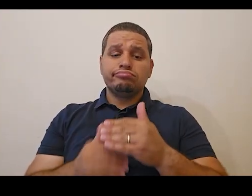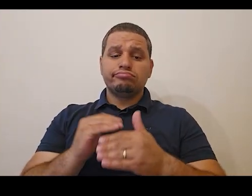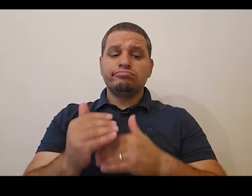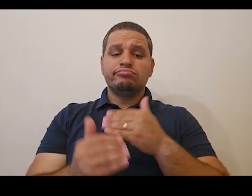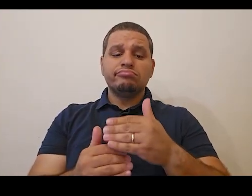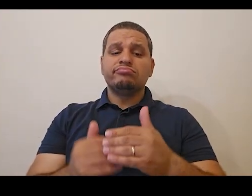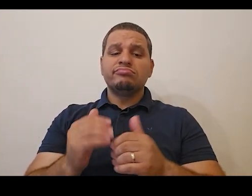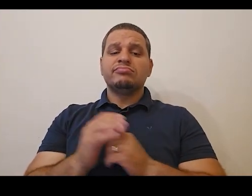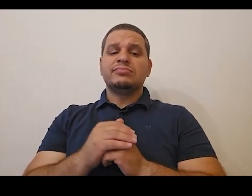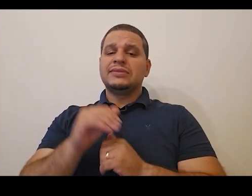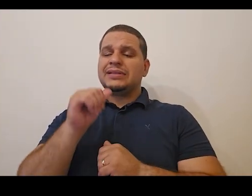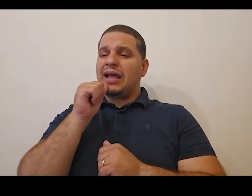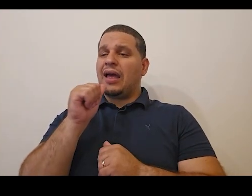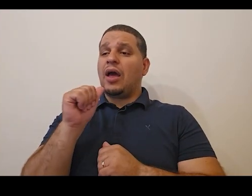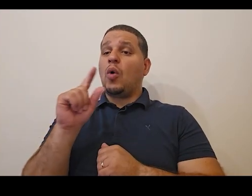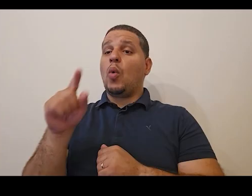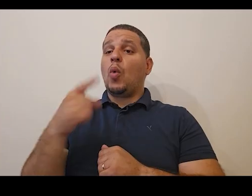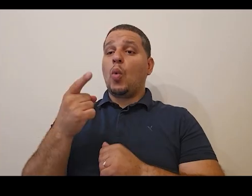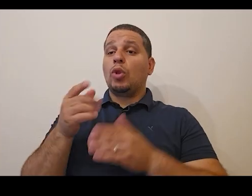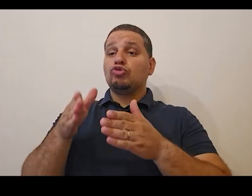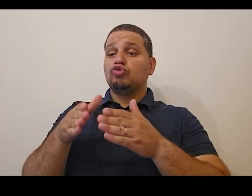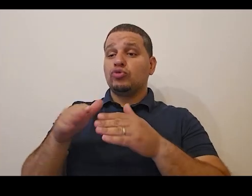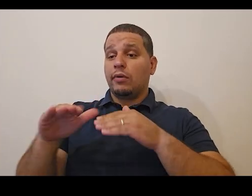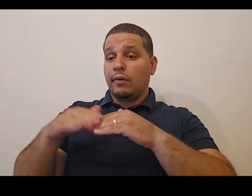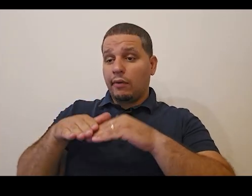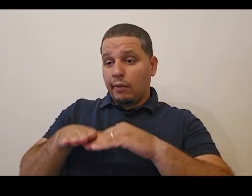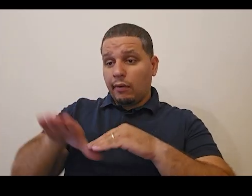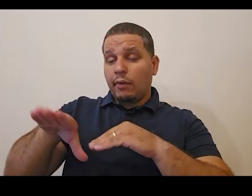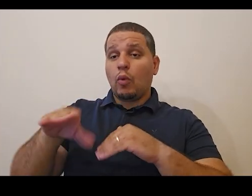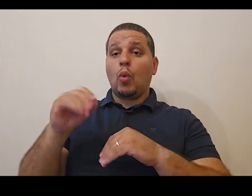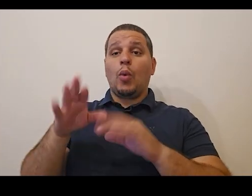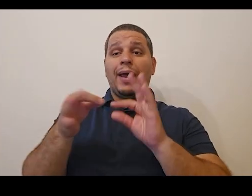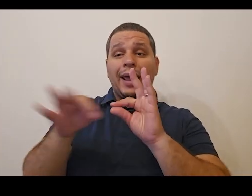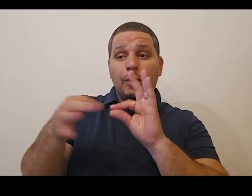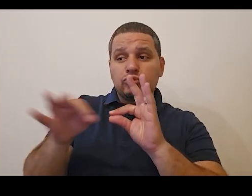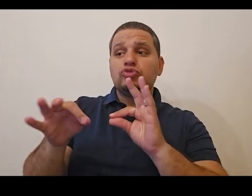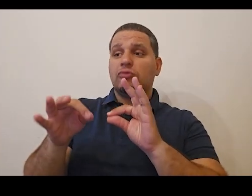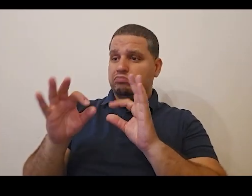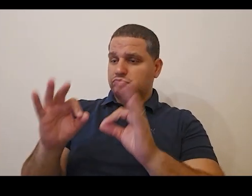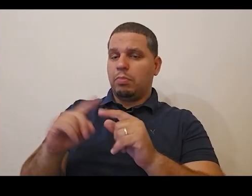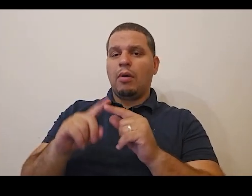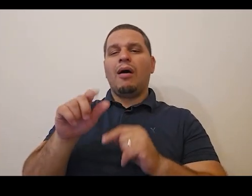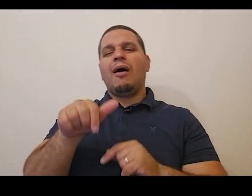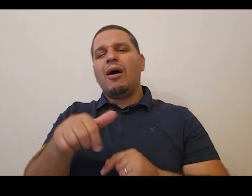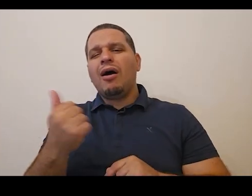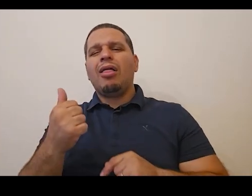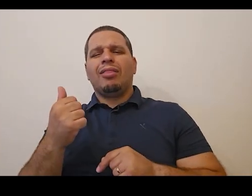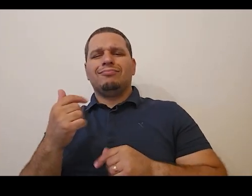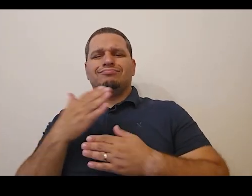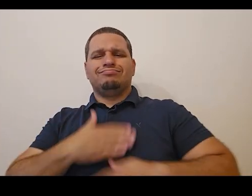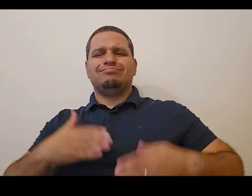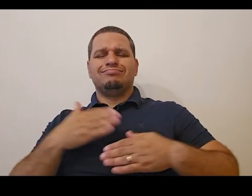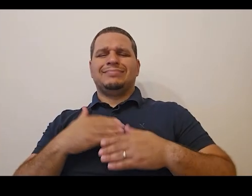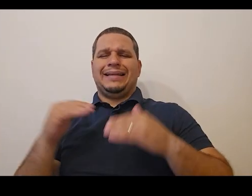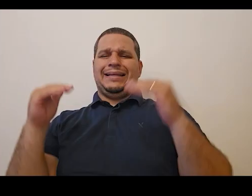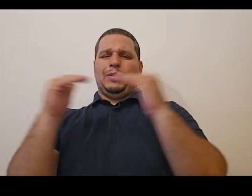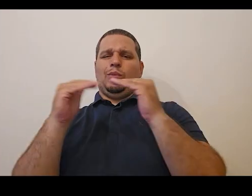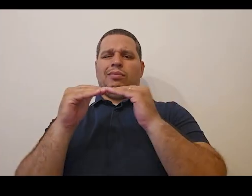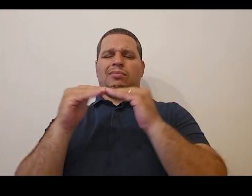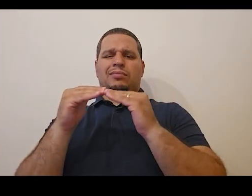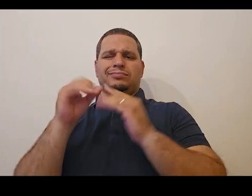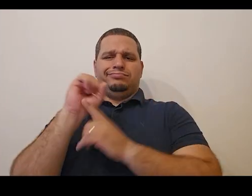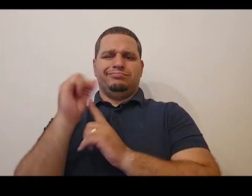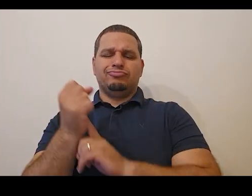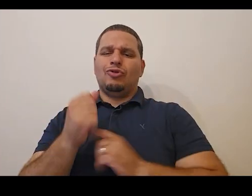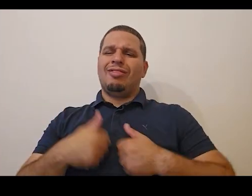measured not only in curb cuts and captions, but the overall enjoyment of rights on equal terms and